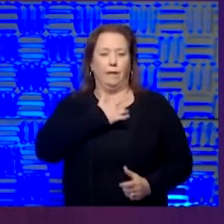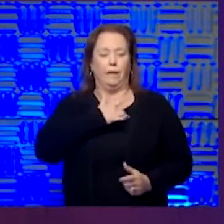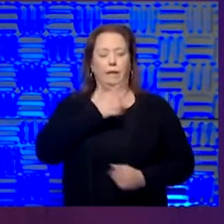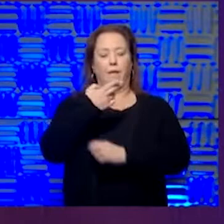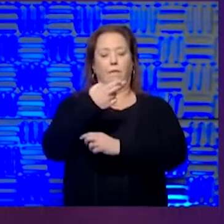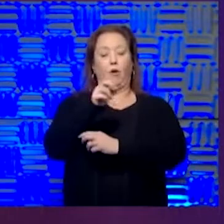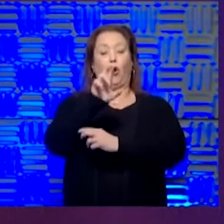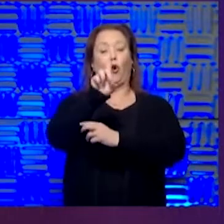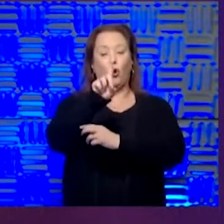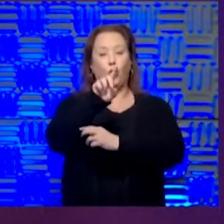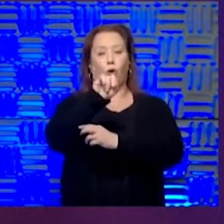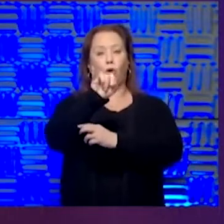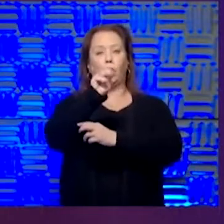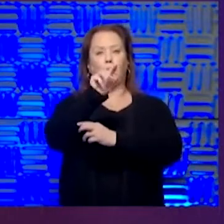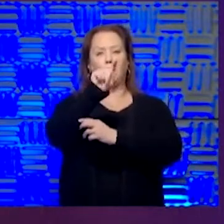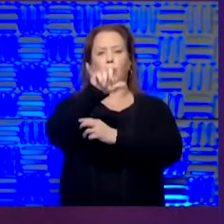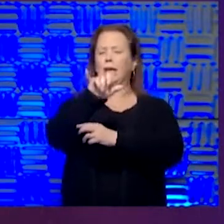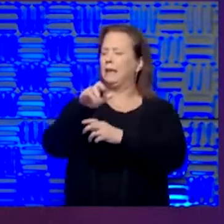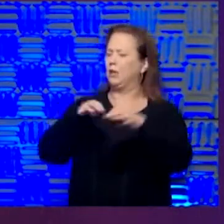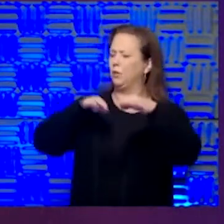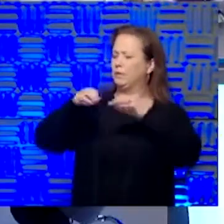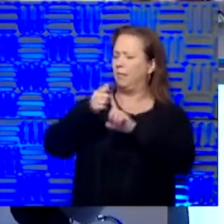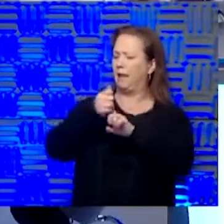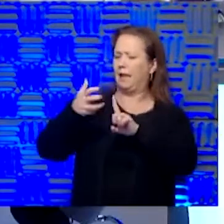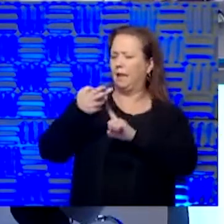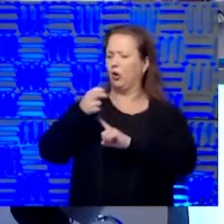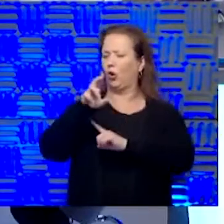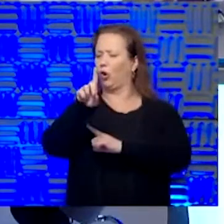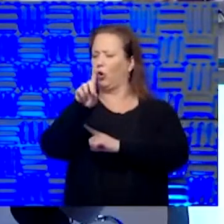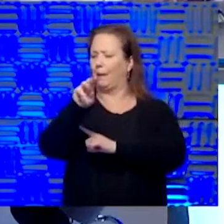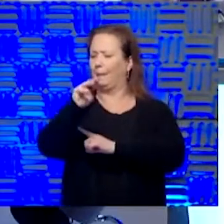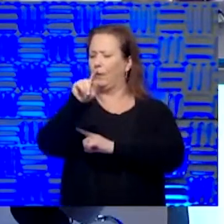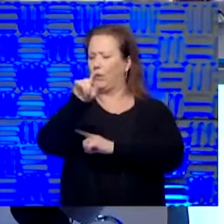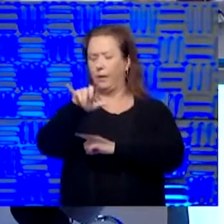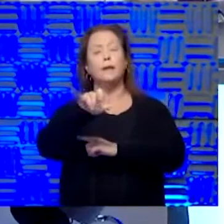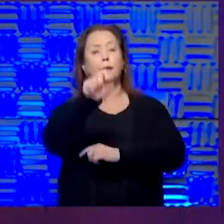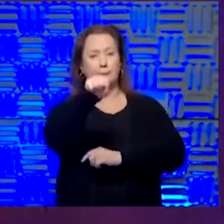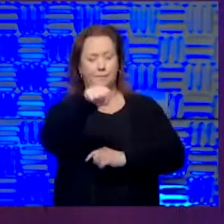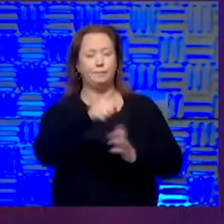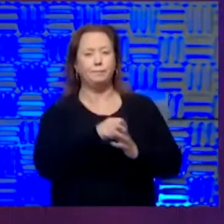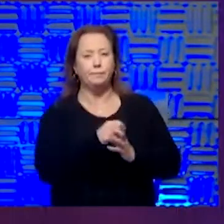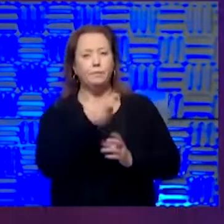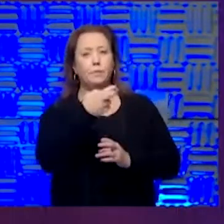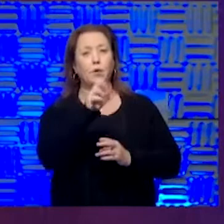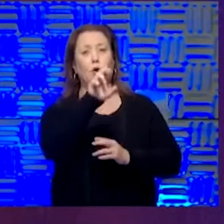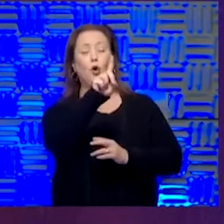herd immunity. Can you explain what herd immunity is? So just the idea that as a